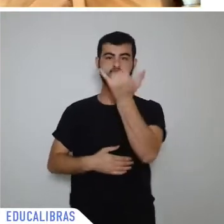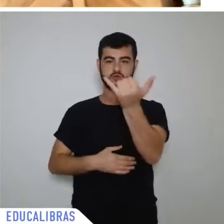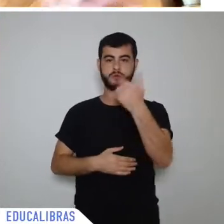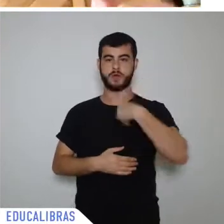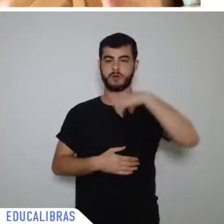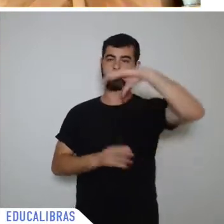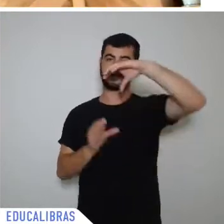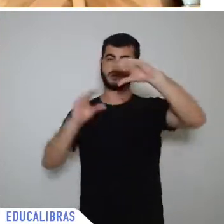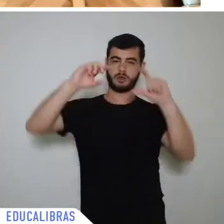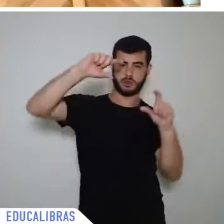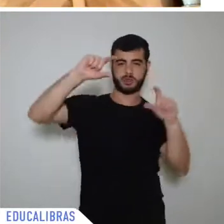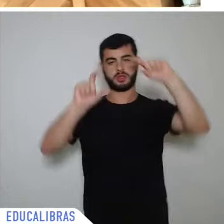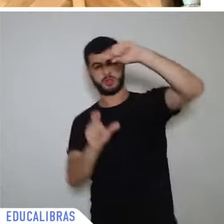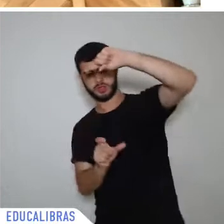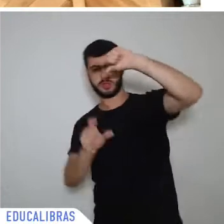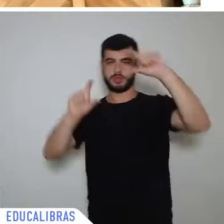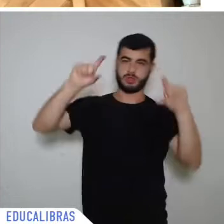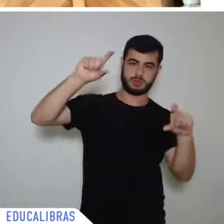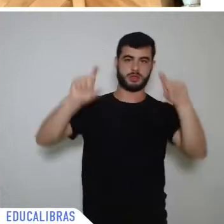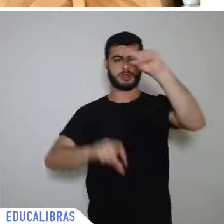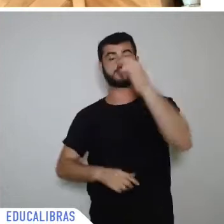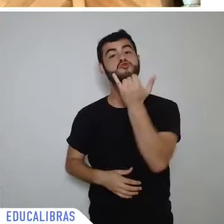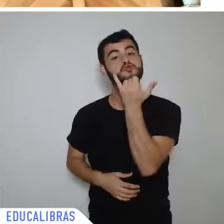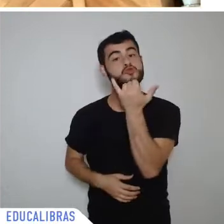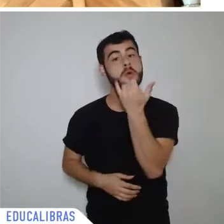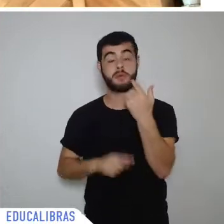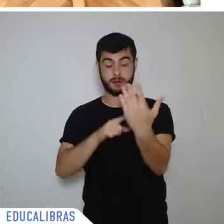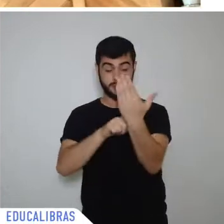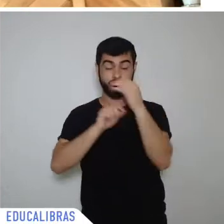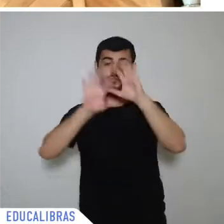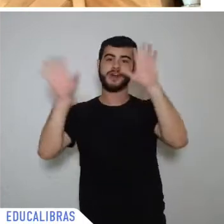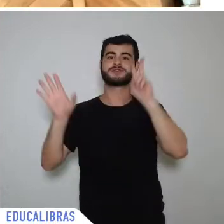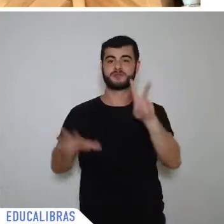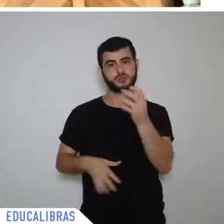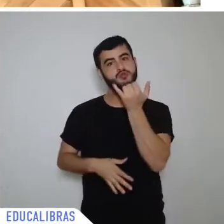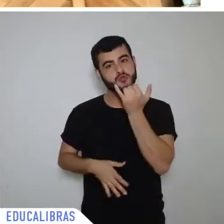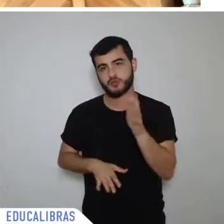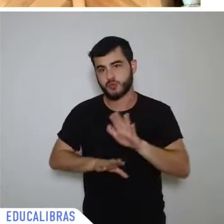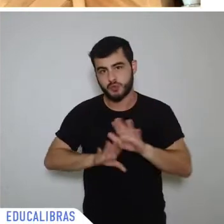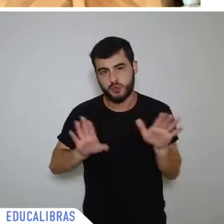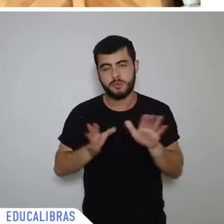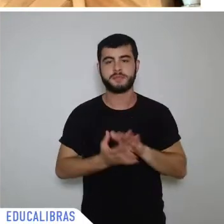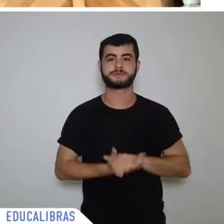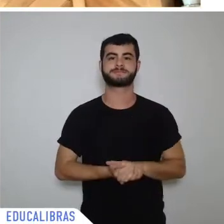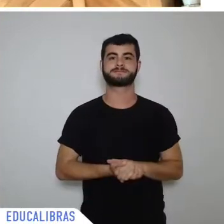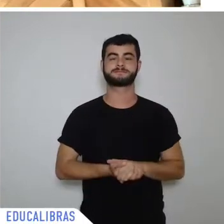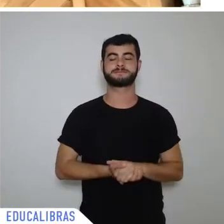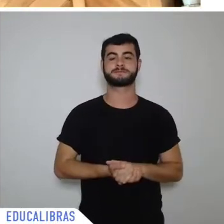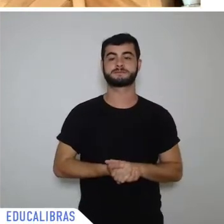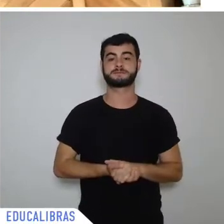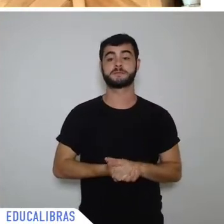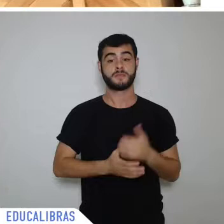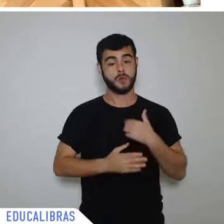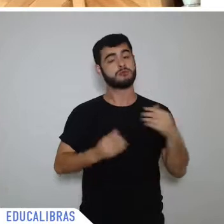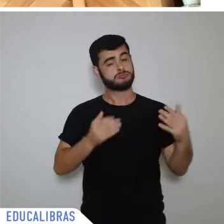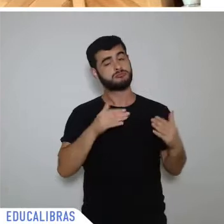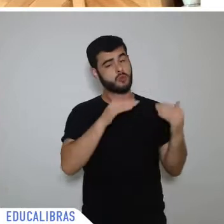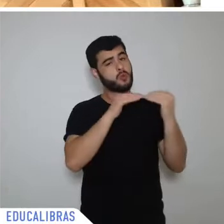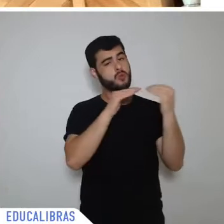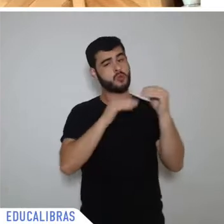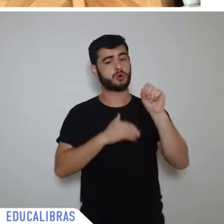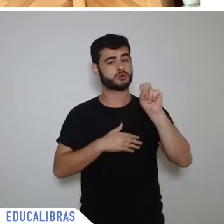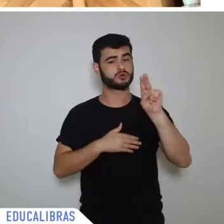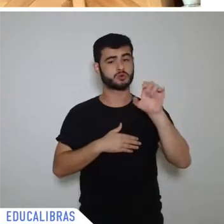I'm sorry, I'm having to do this all the time because I don't see you here, sorry. I want to follow what